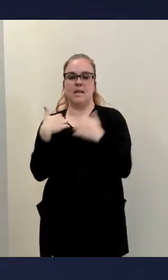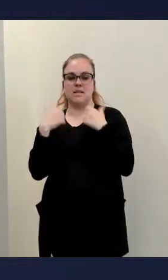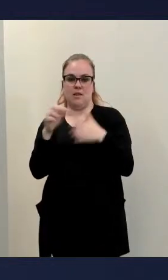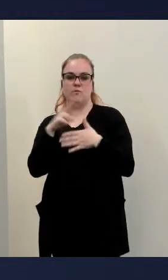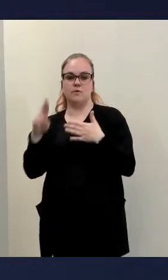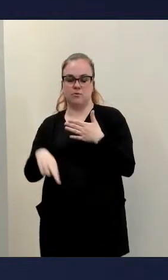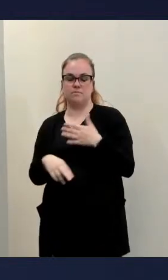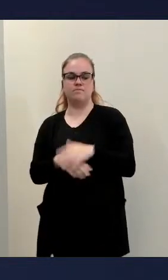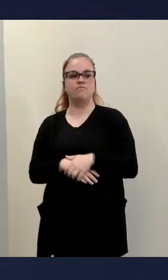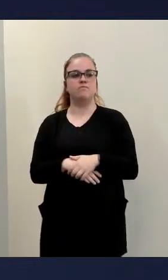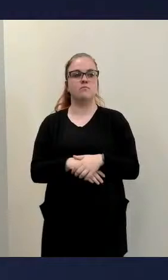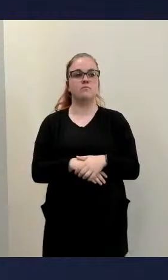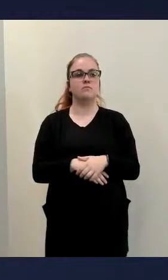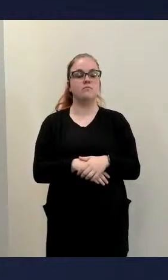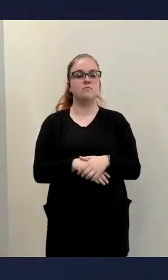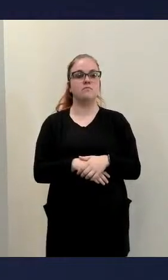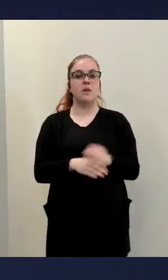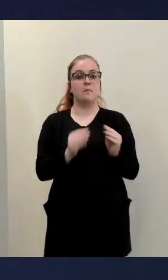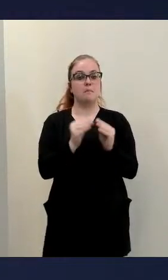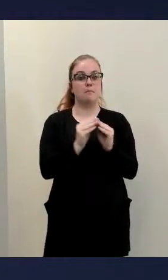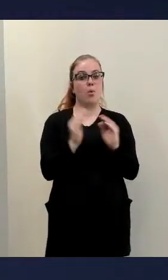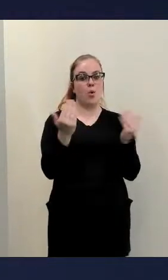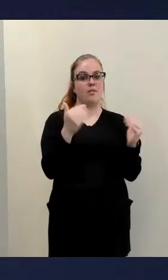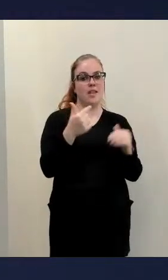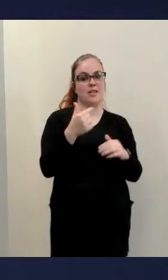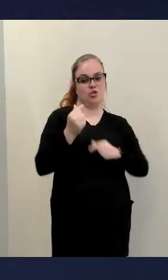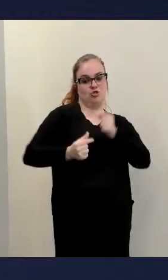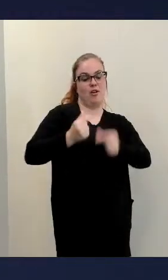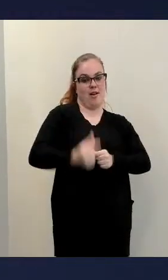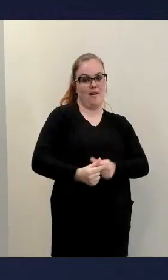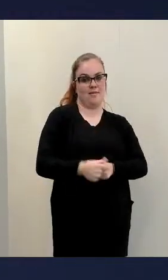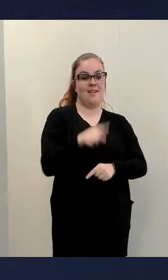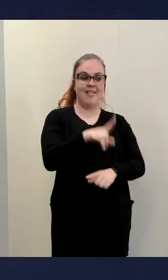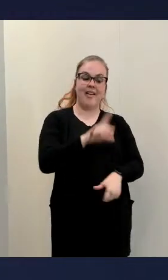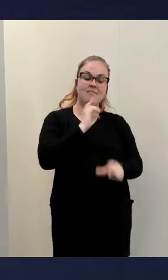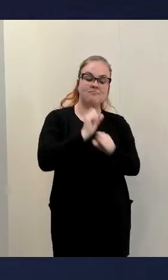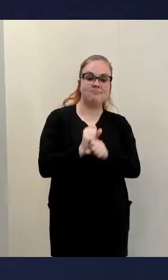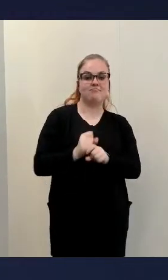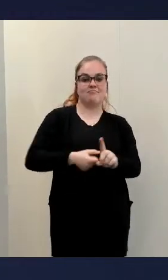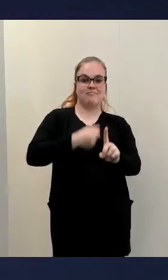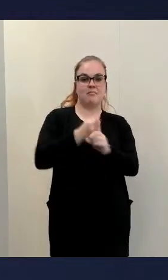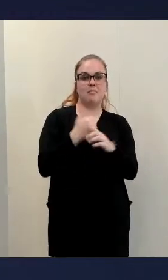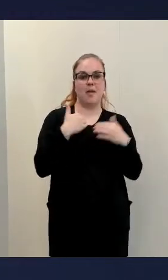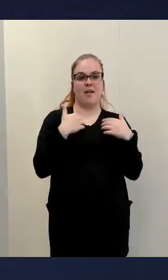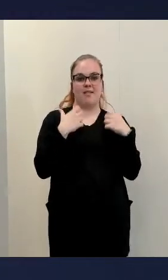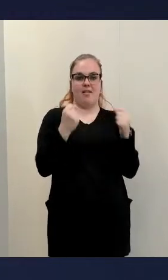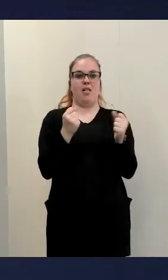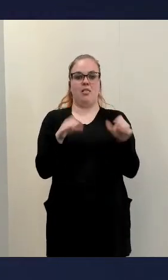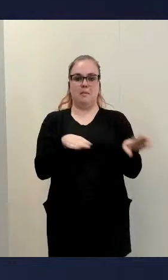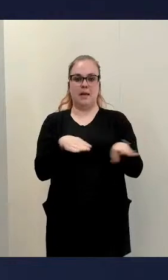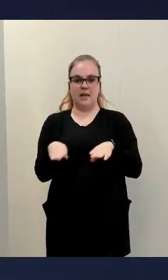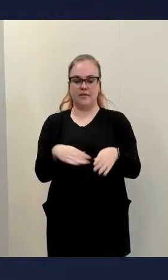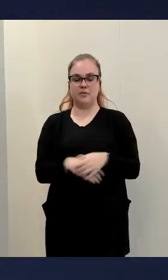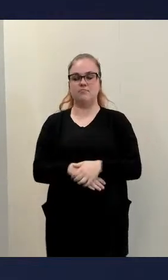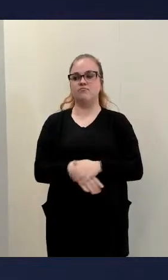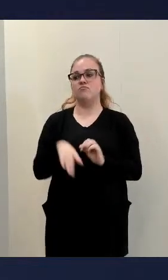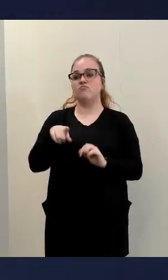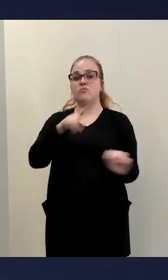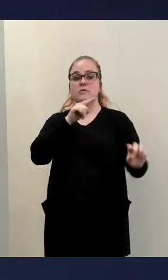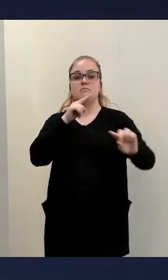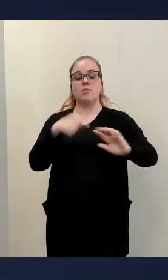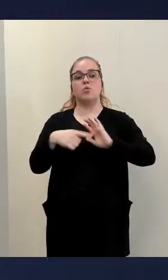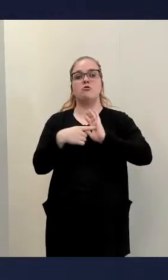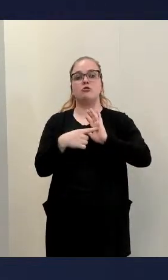outcomes, even more so than genetics. And they have a major influence on health behaviors. So this report shows how